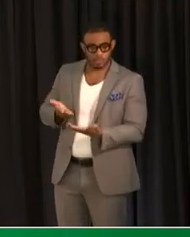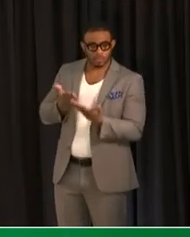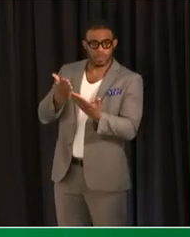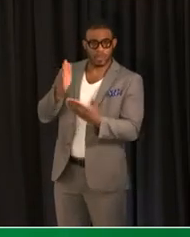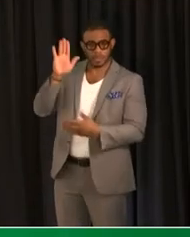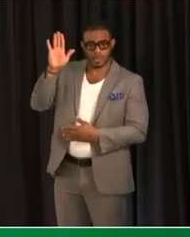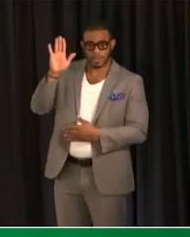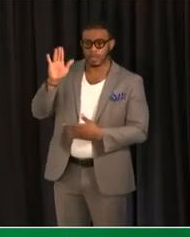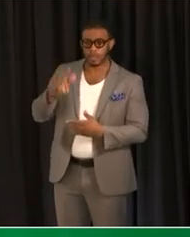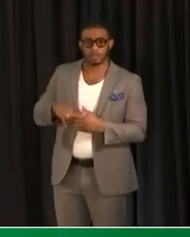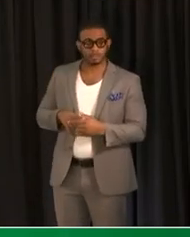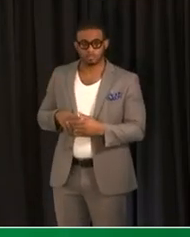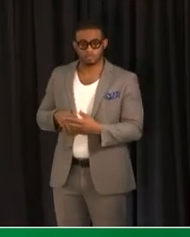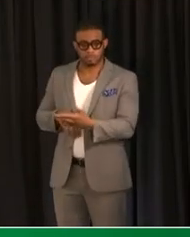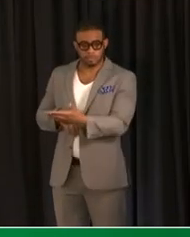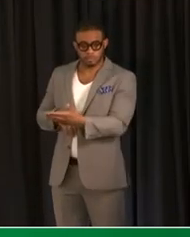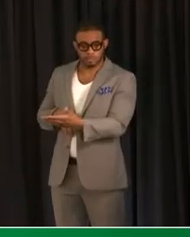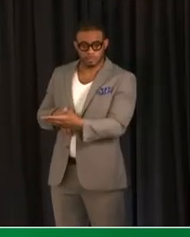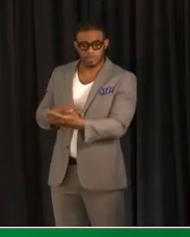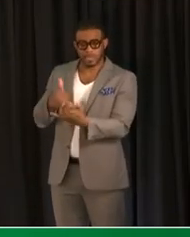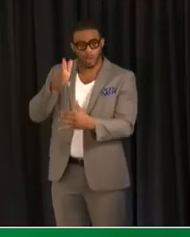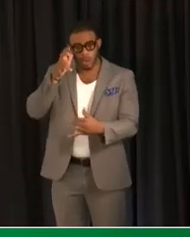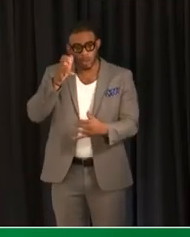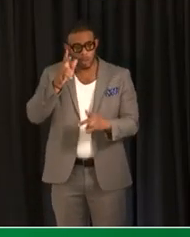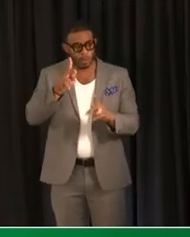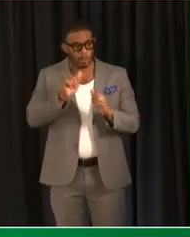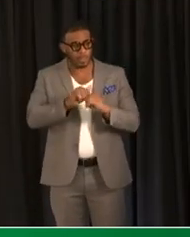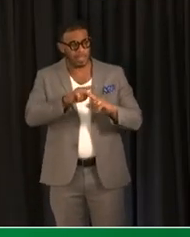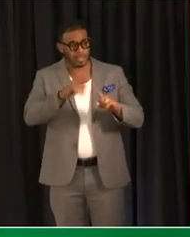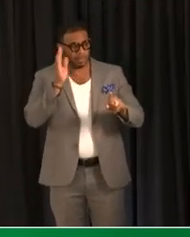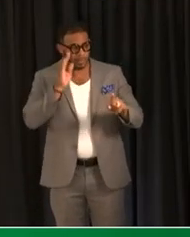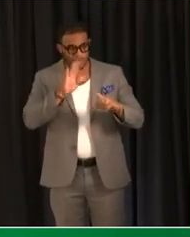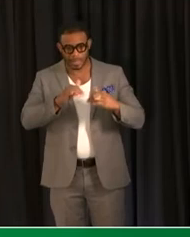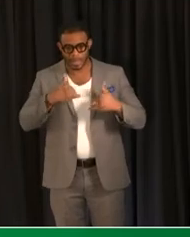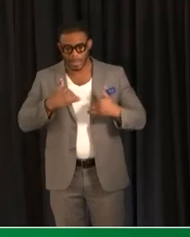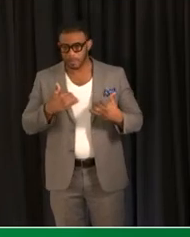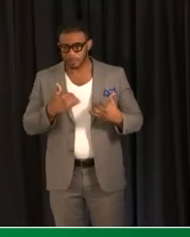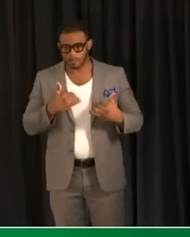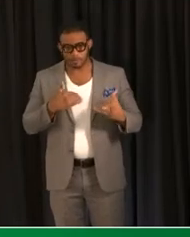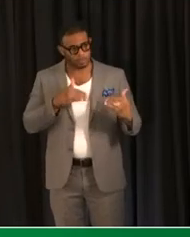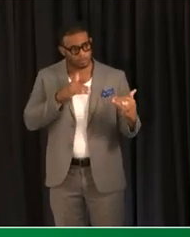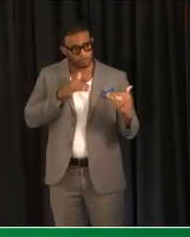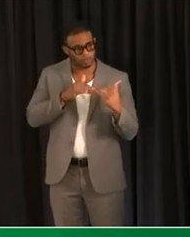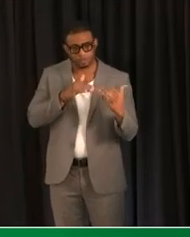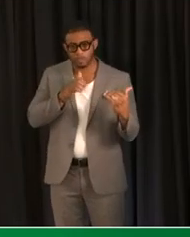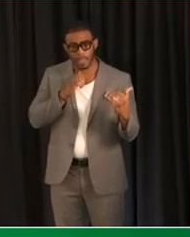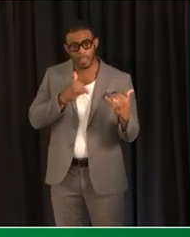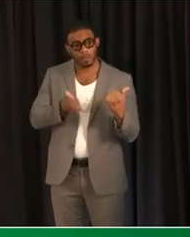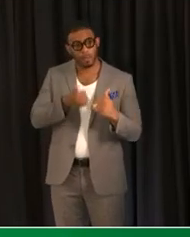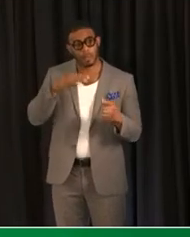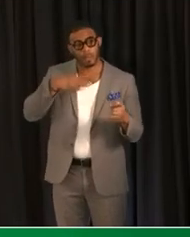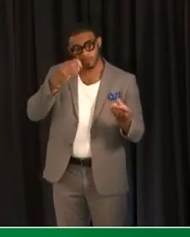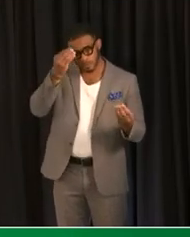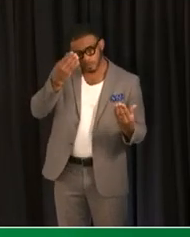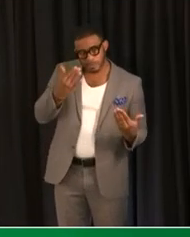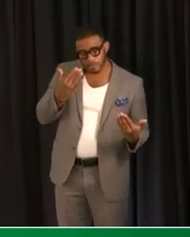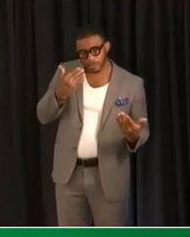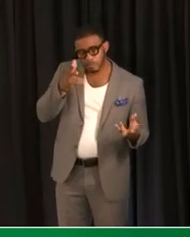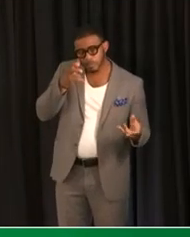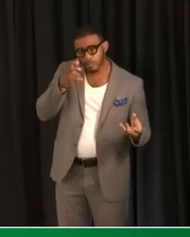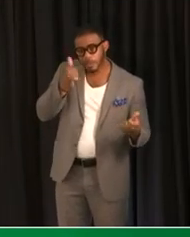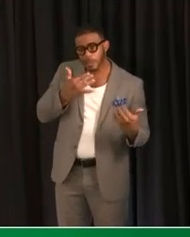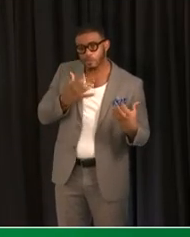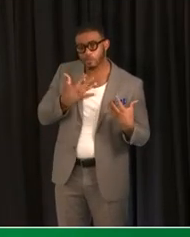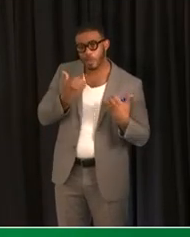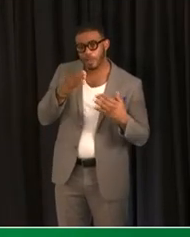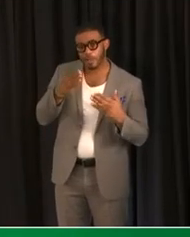to raise their hand, the person with a different experience than I have may have the most helpful insight to